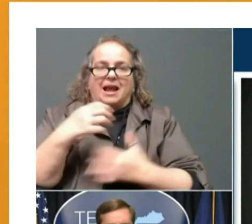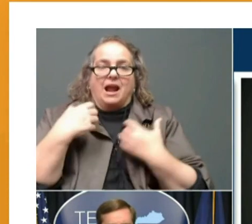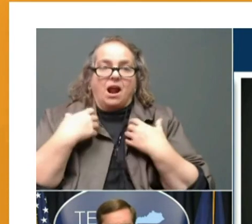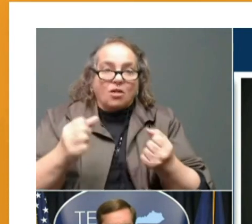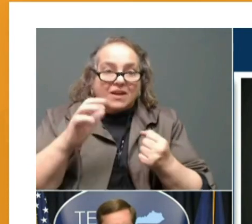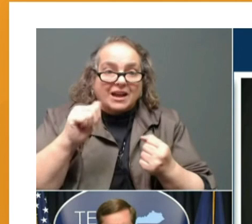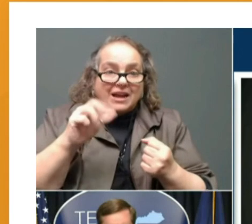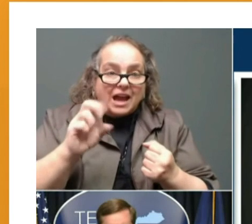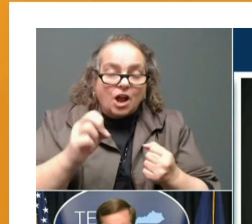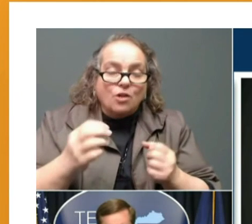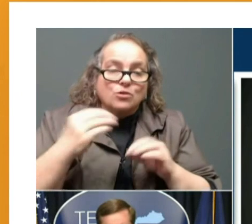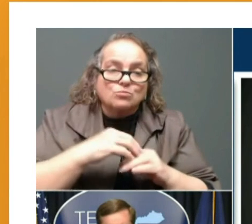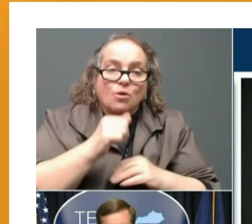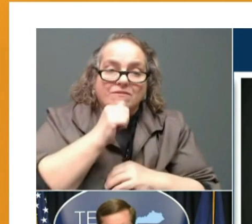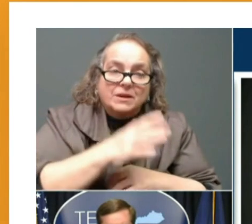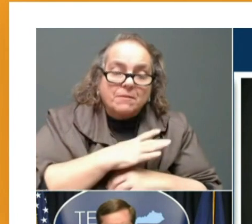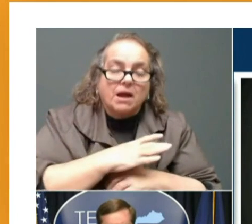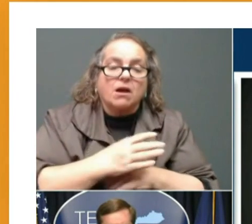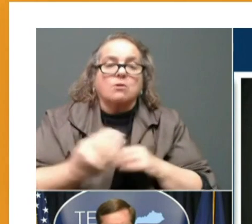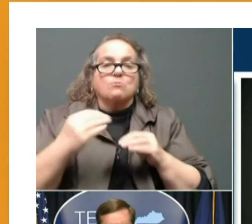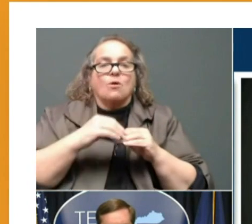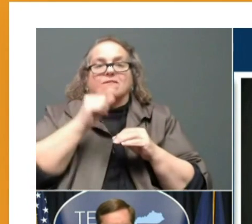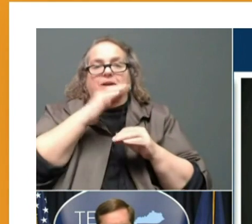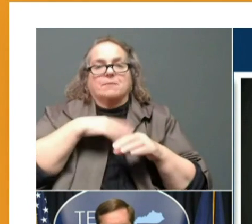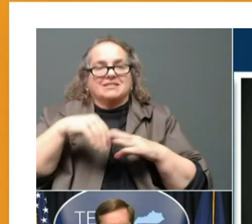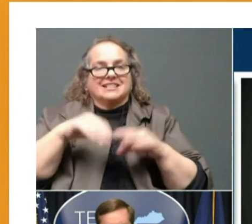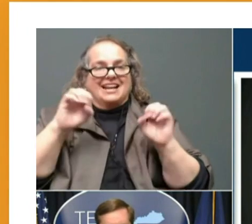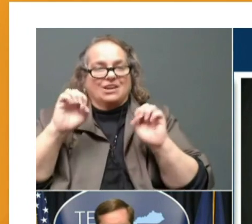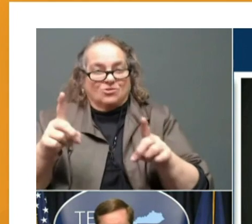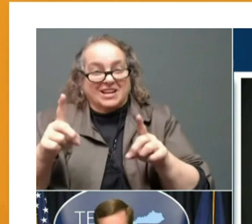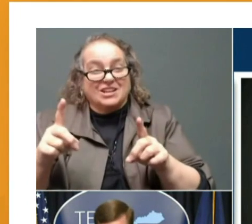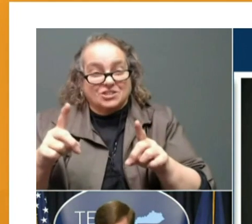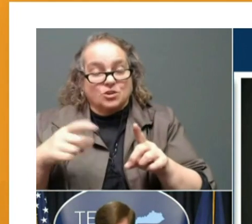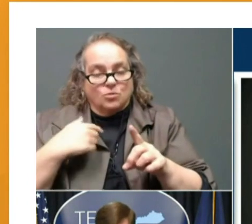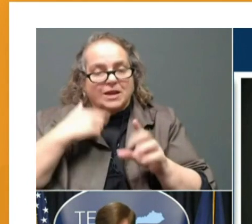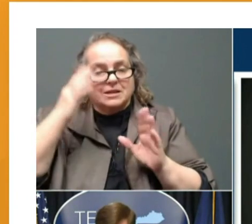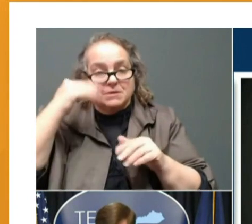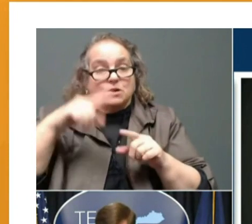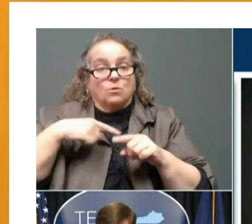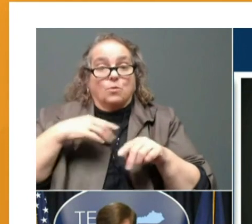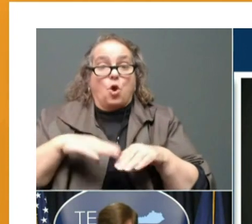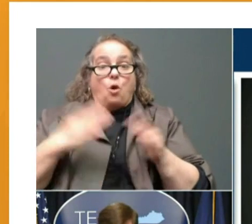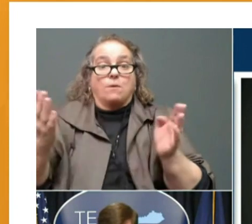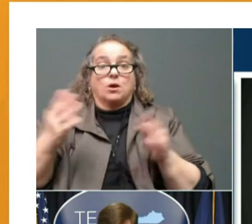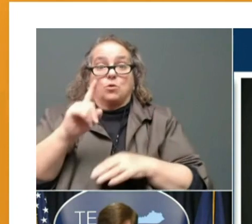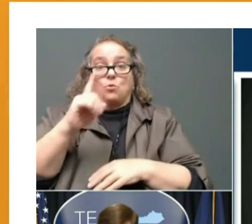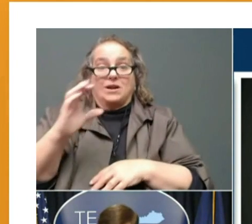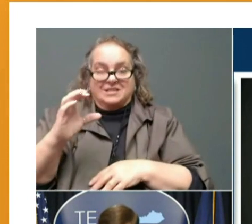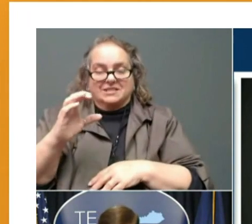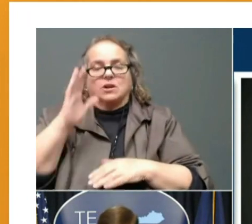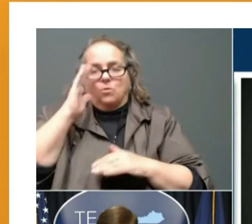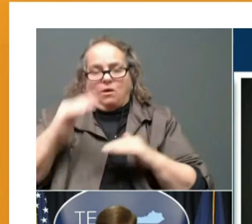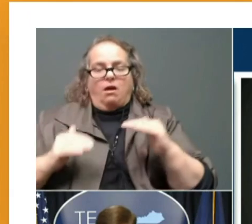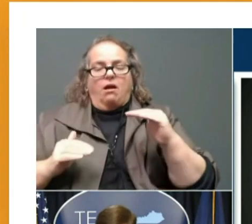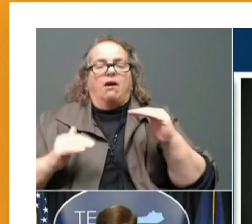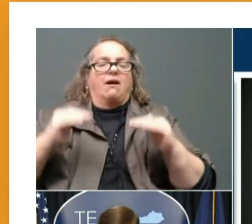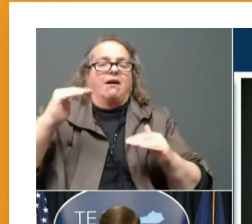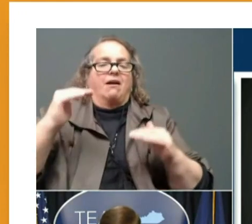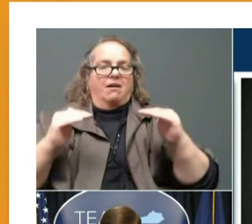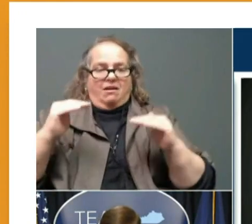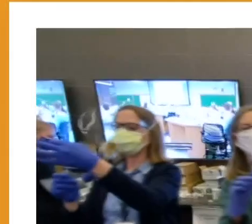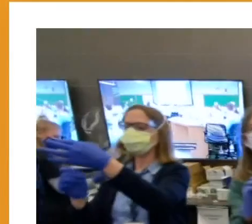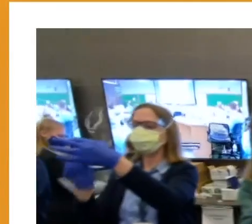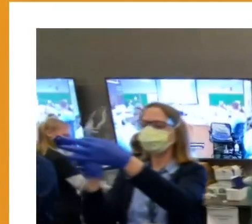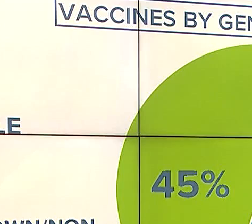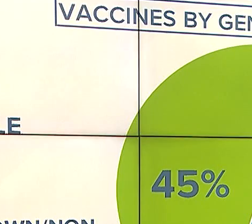that's education. We expect as we open up 1C that this will level out a little